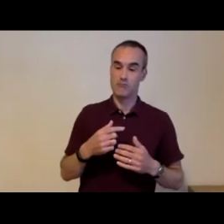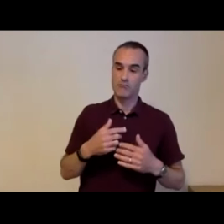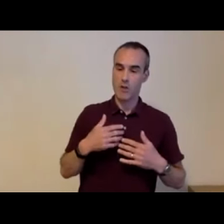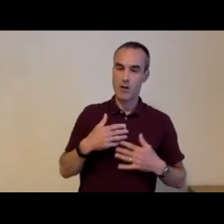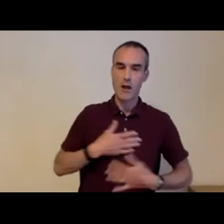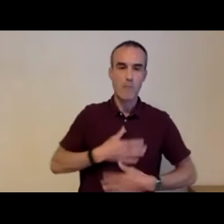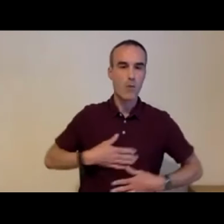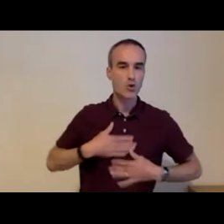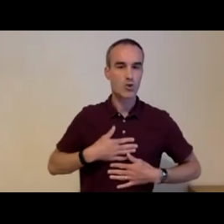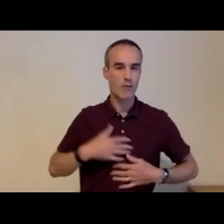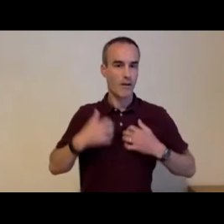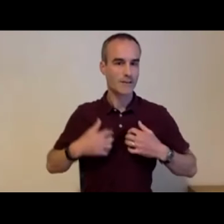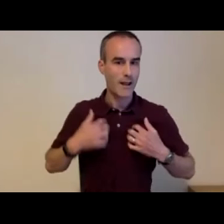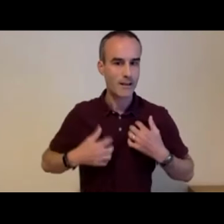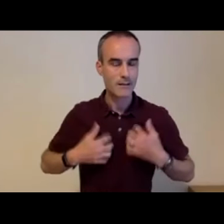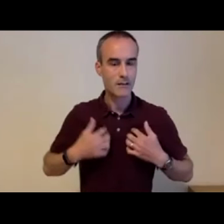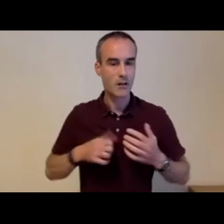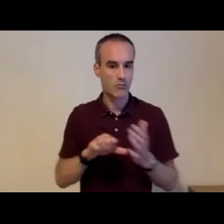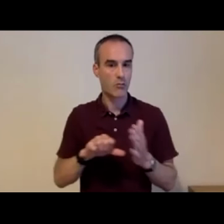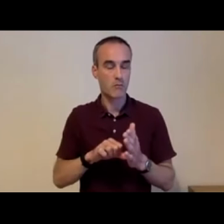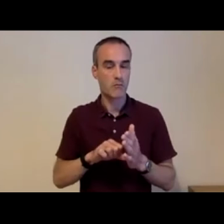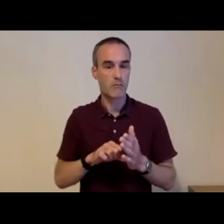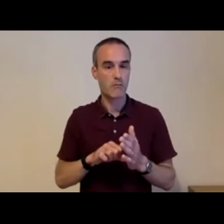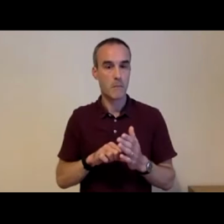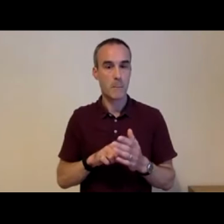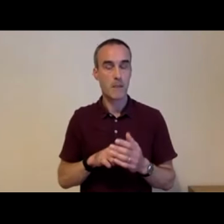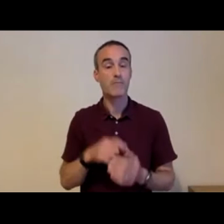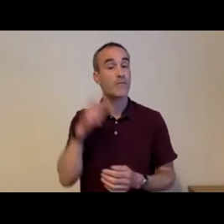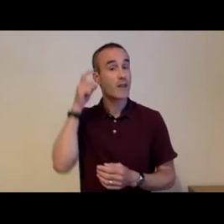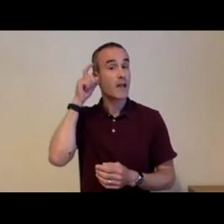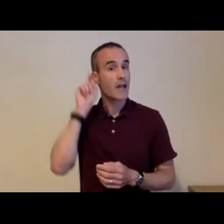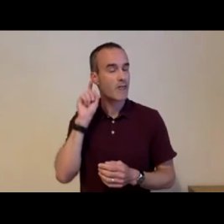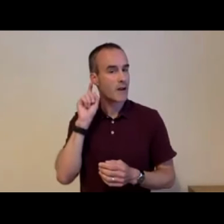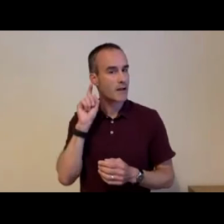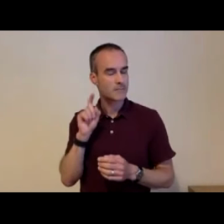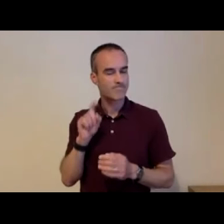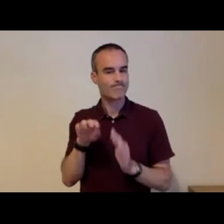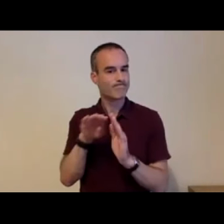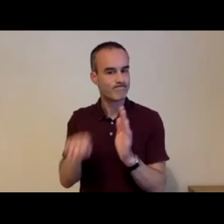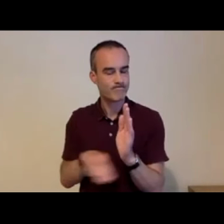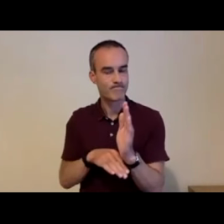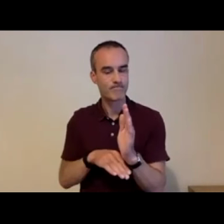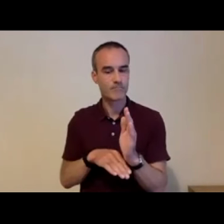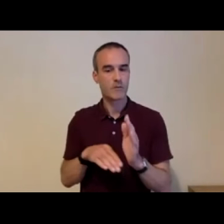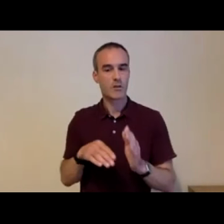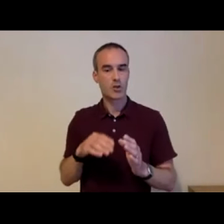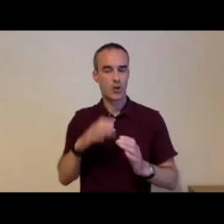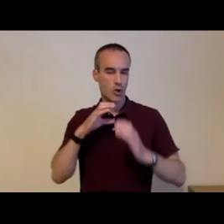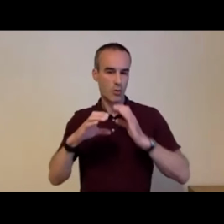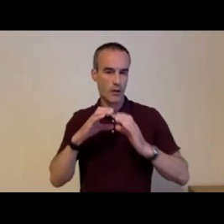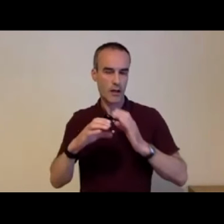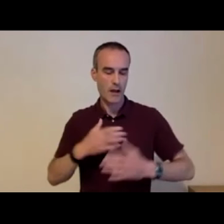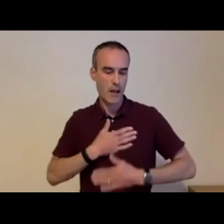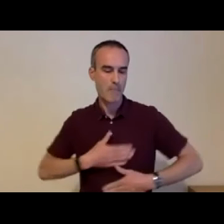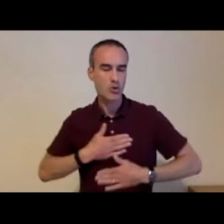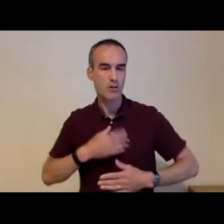data that tells us that hearing aids are poor at communicating emotional ability, emotional information, just like they're